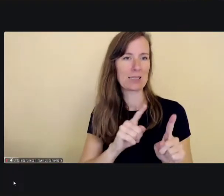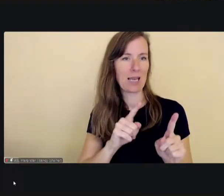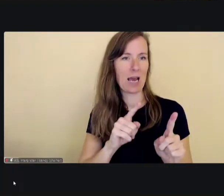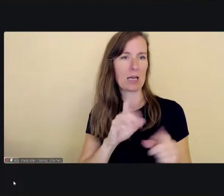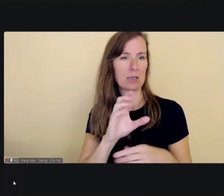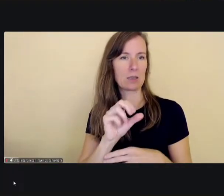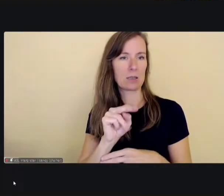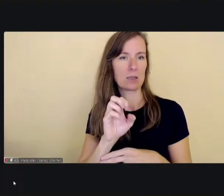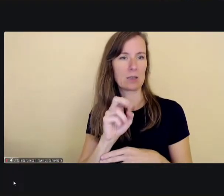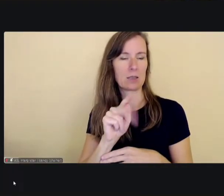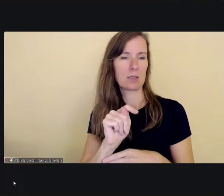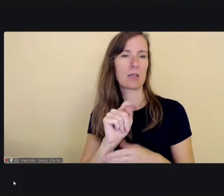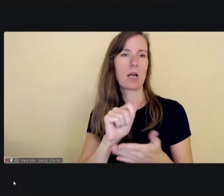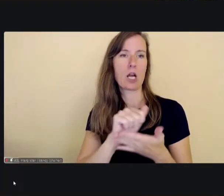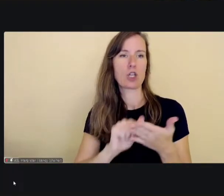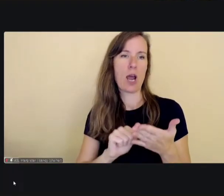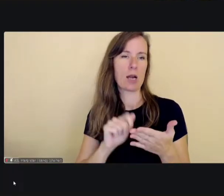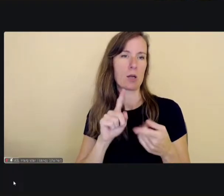separately.